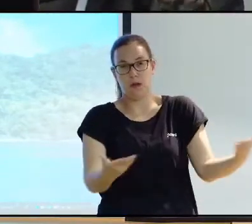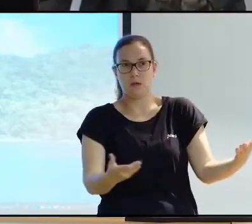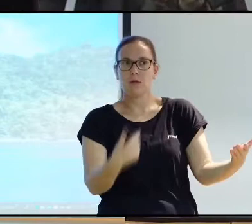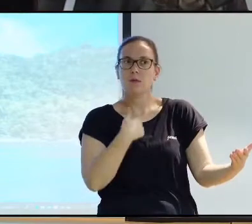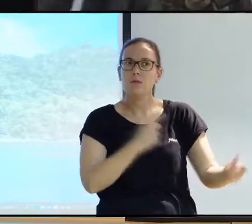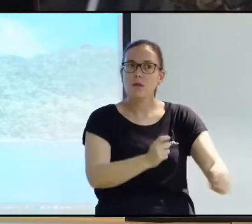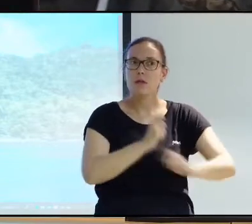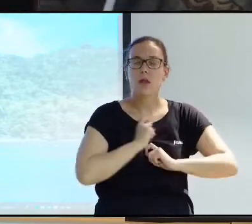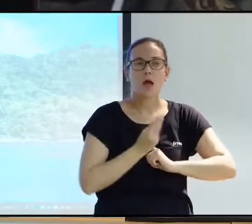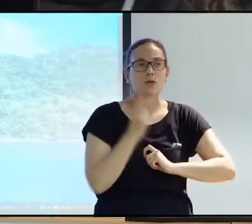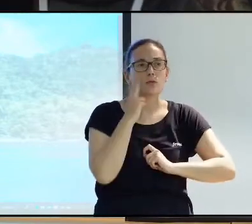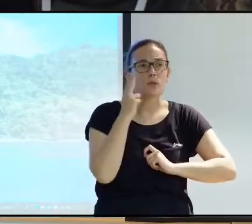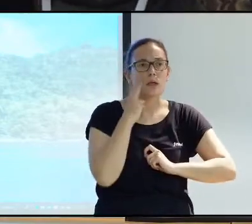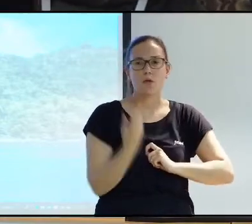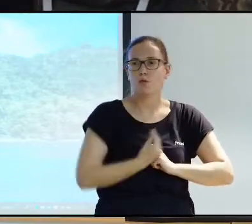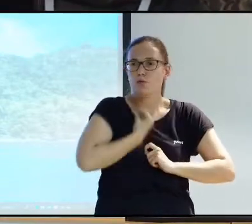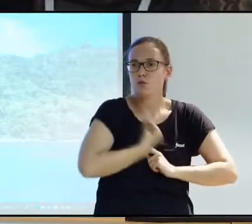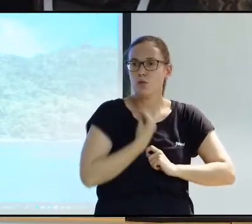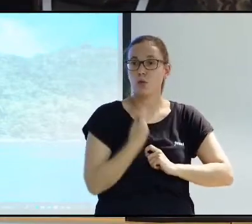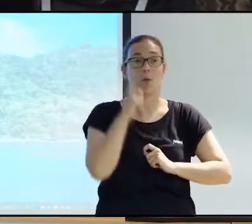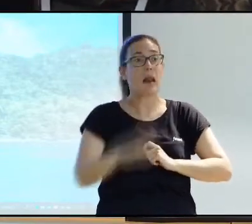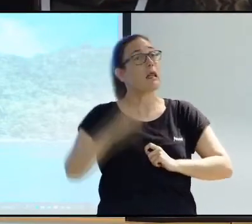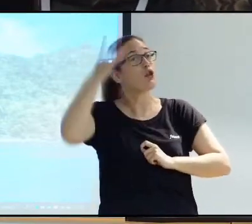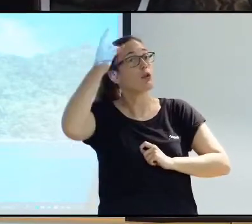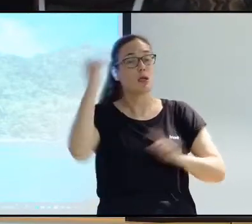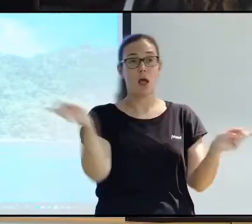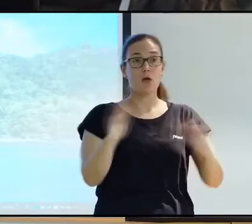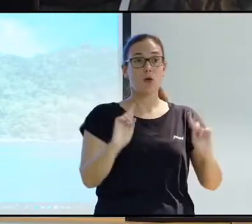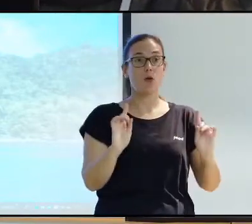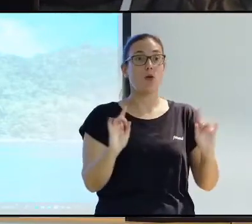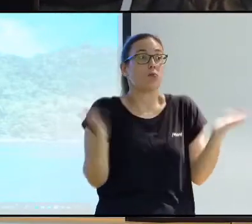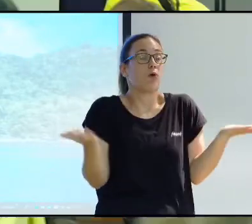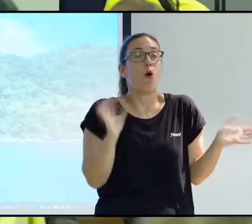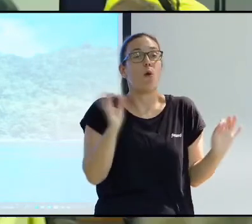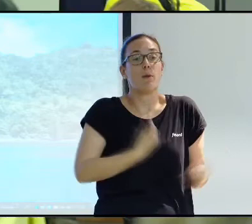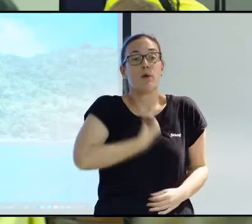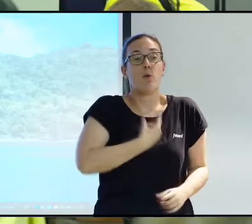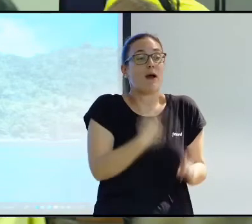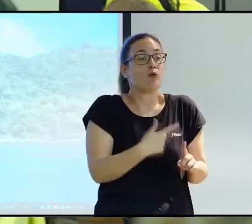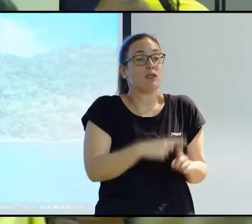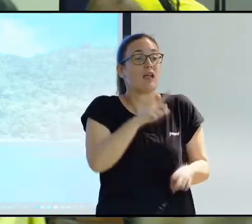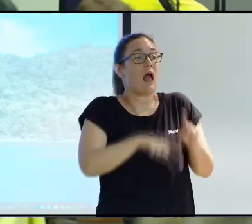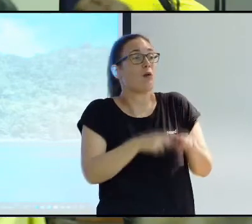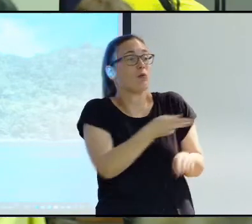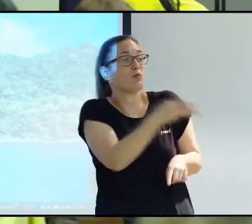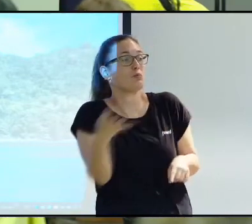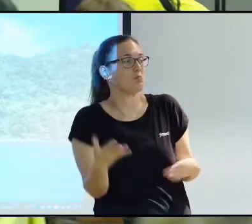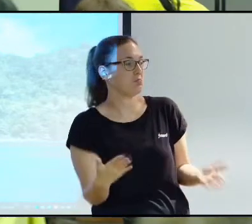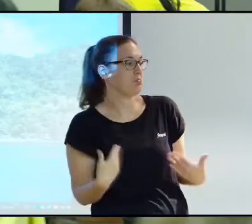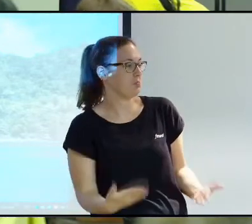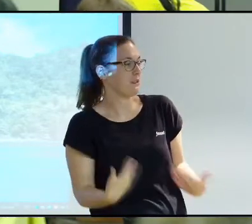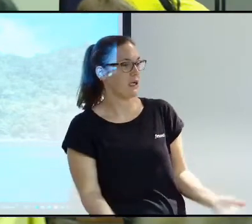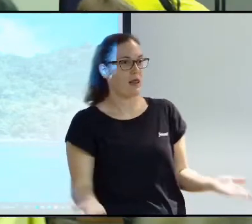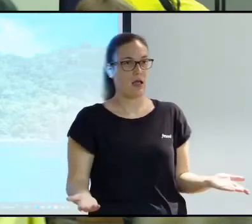seem to be ridiculous for other people, and sometimes we're not worried about things that other people worry about. So